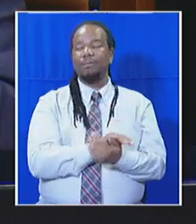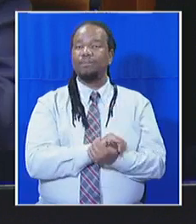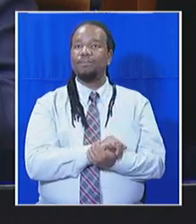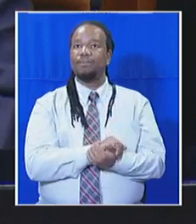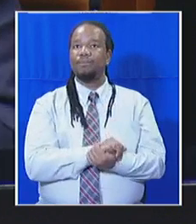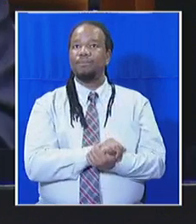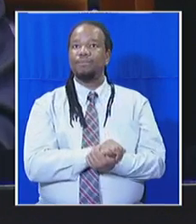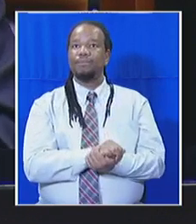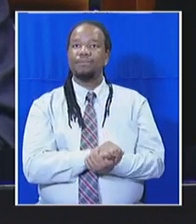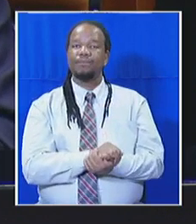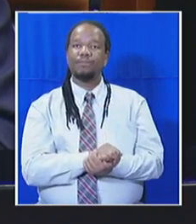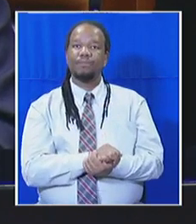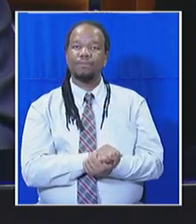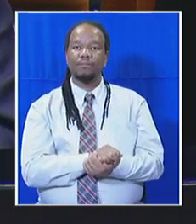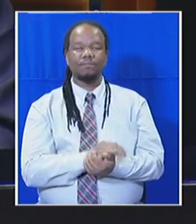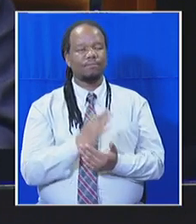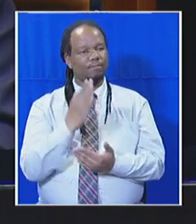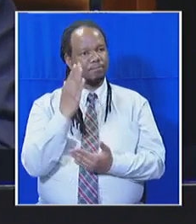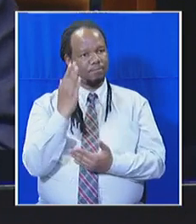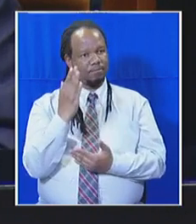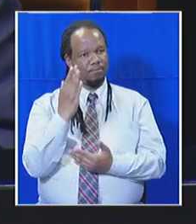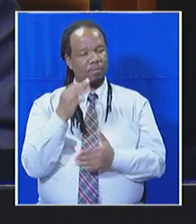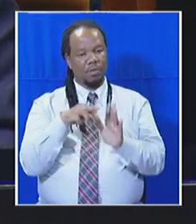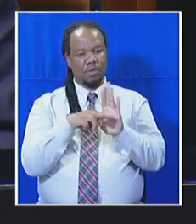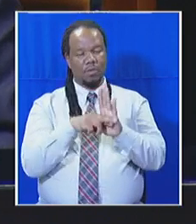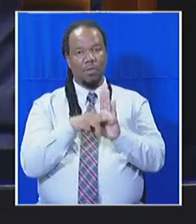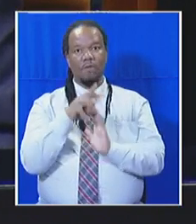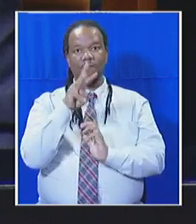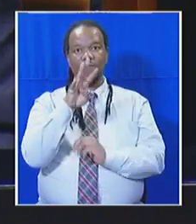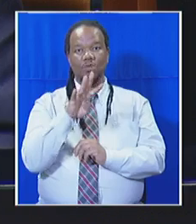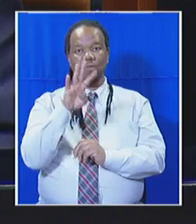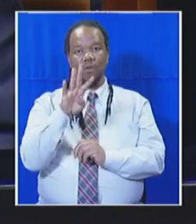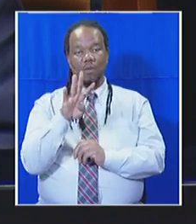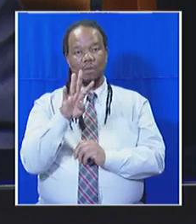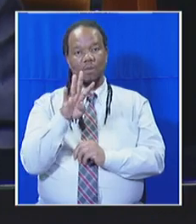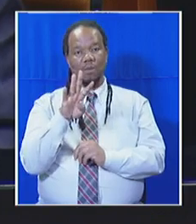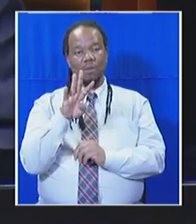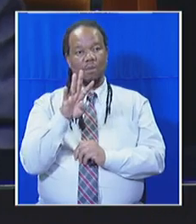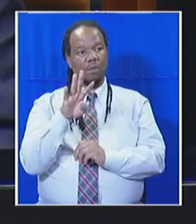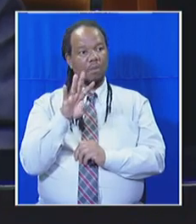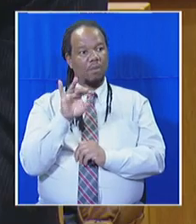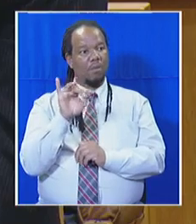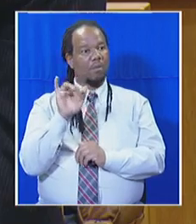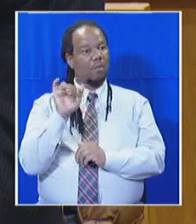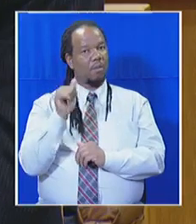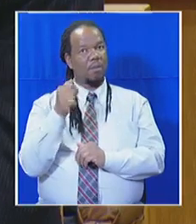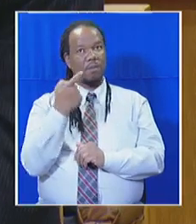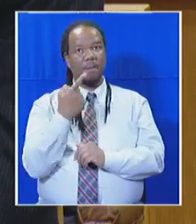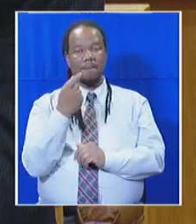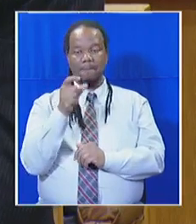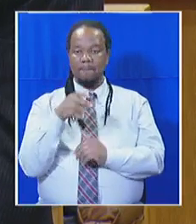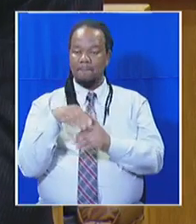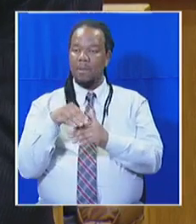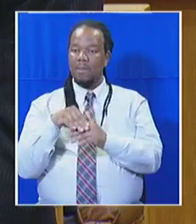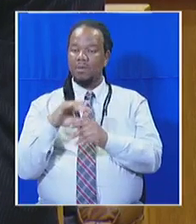Deputy Speaker. Yes. May I address you in terms of Rule 44? if I Yes, may? what's your point of Members of this House have freedom of expression in the